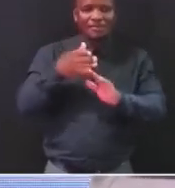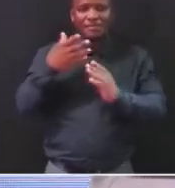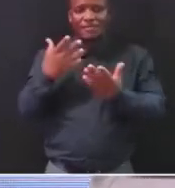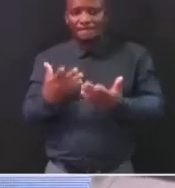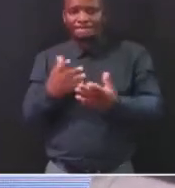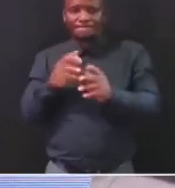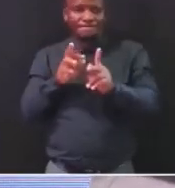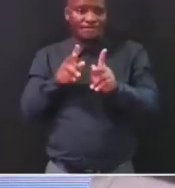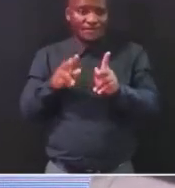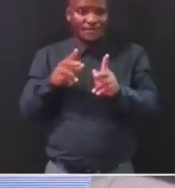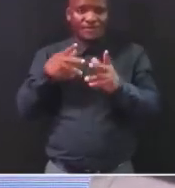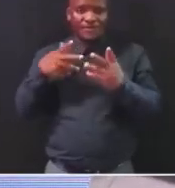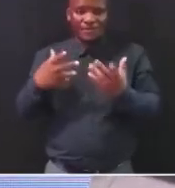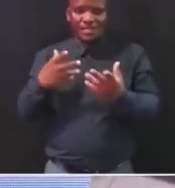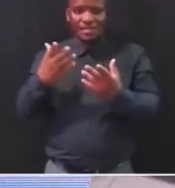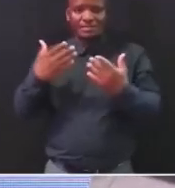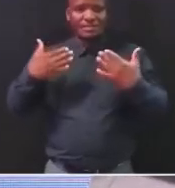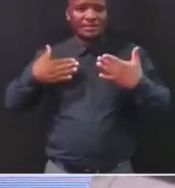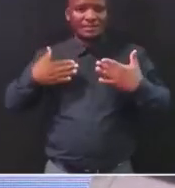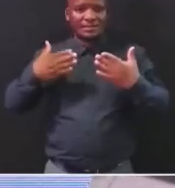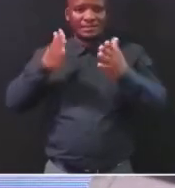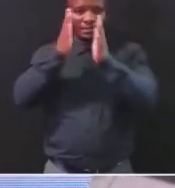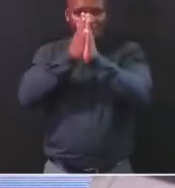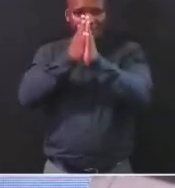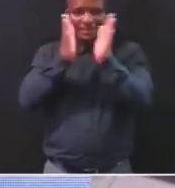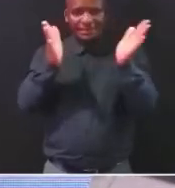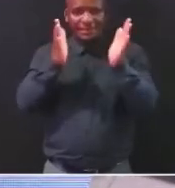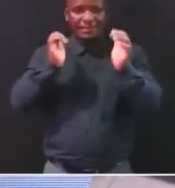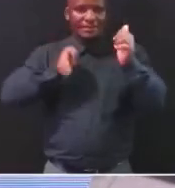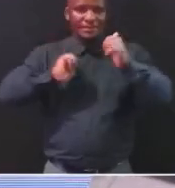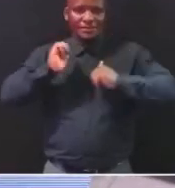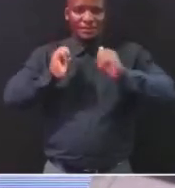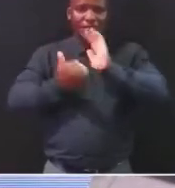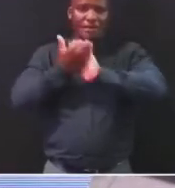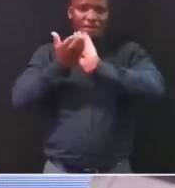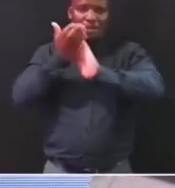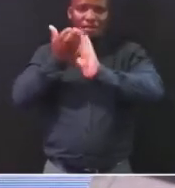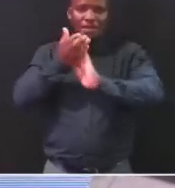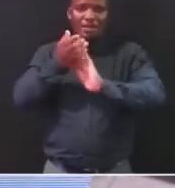efficiencies, you are talking about general performance improvements on the building itself.